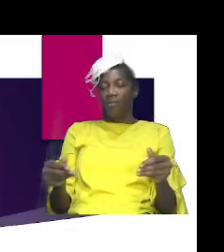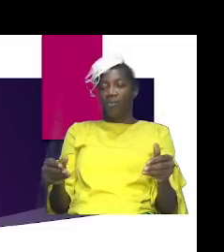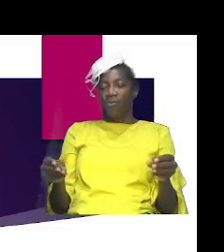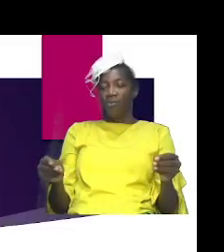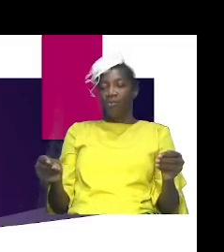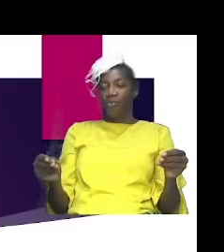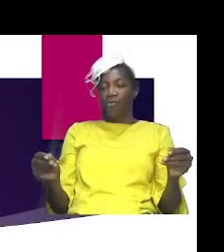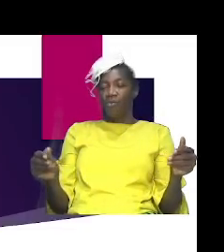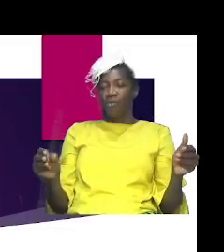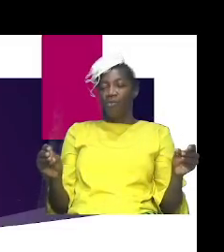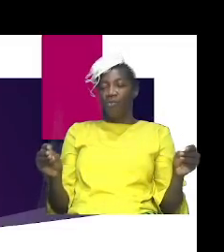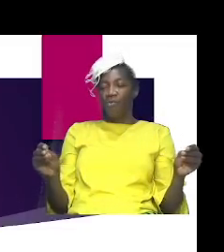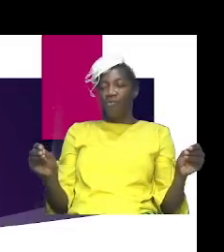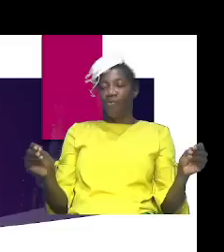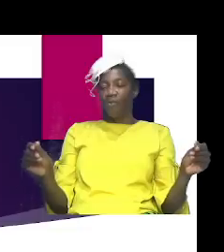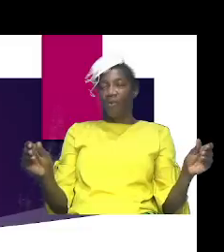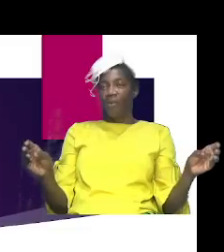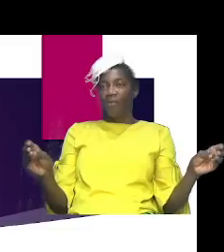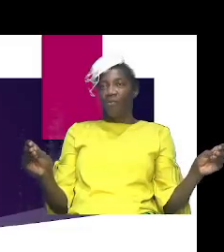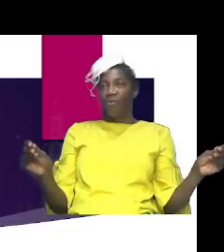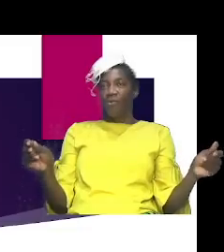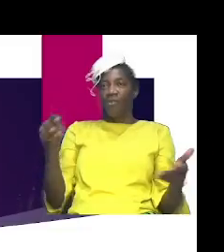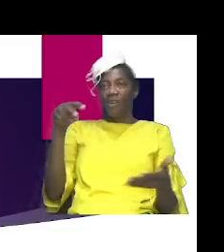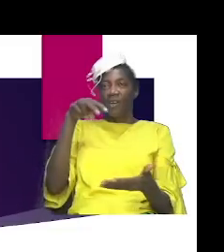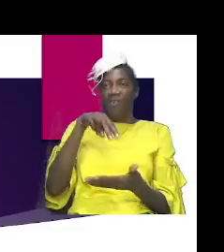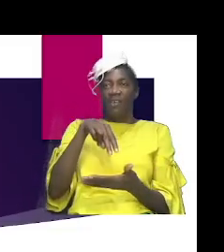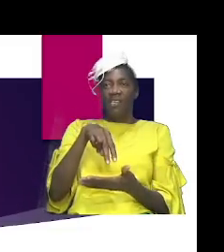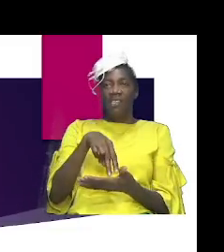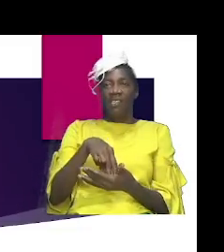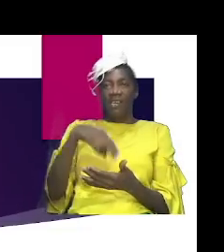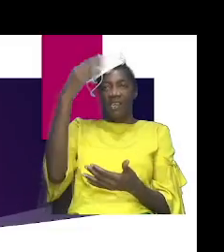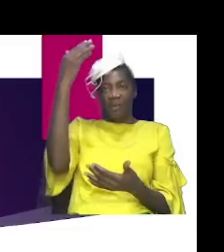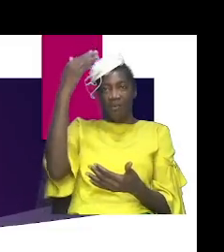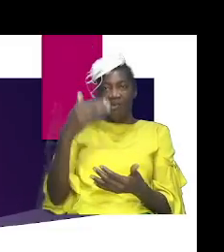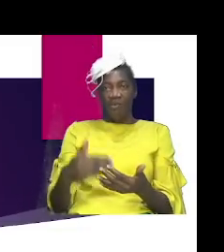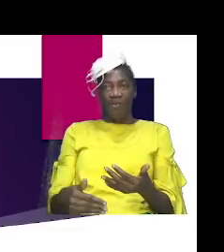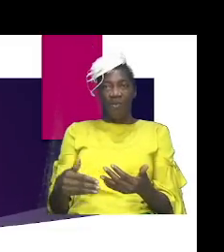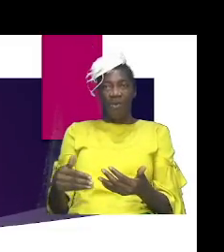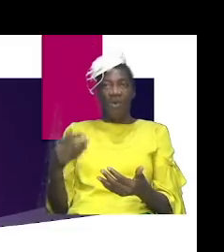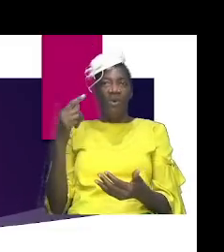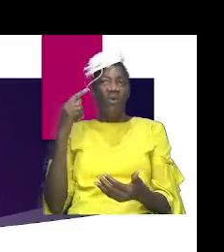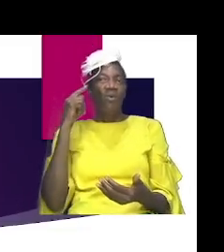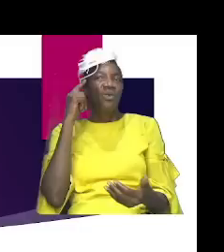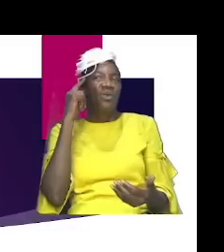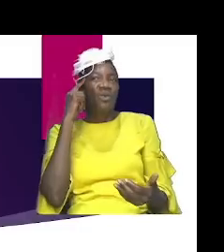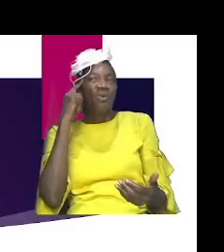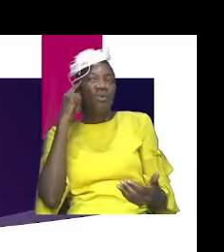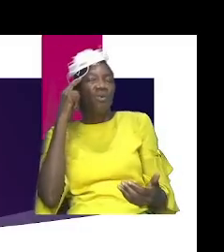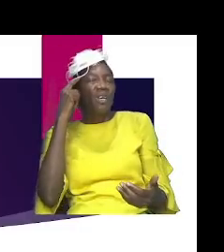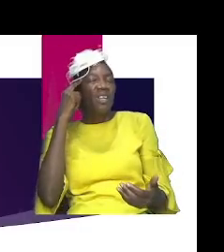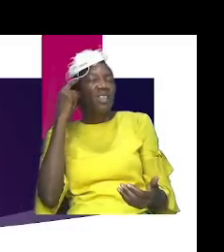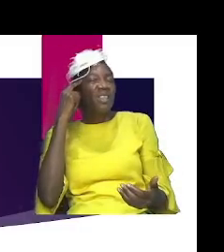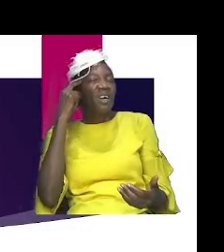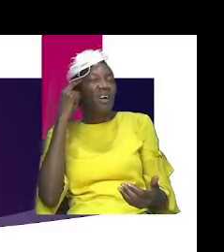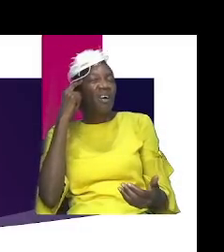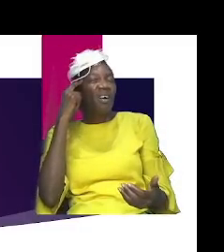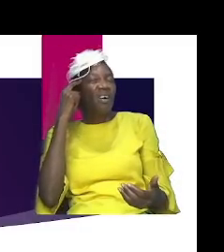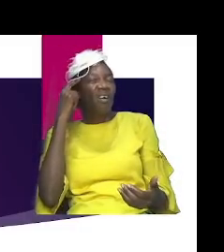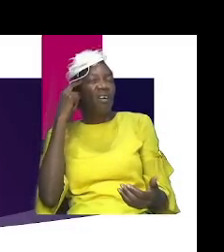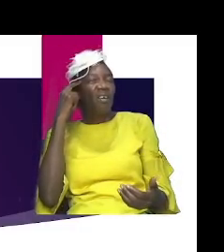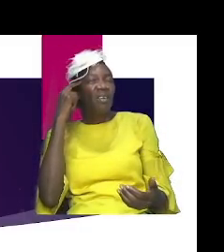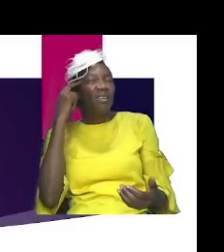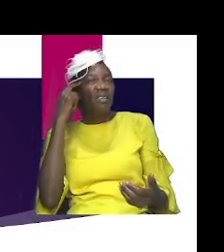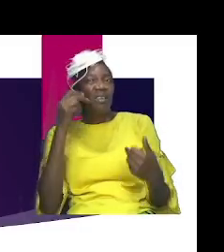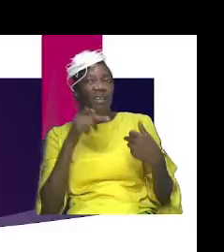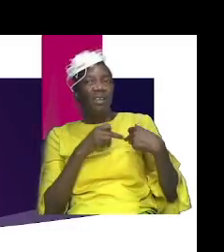him who discerns the thoughts and the intents of the heart. Hebrews